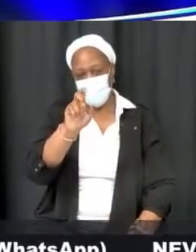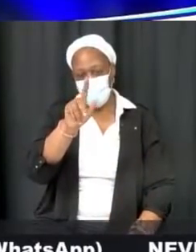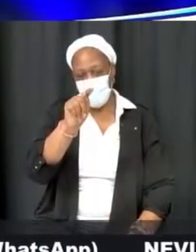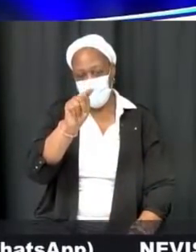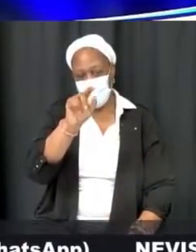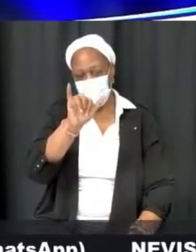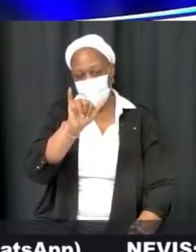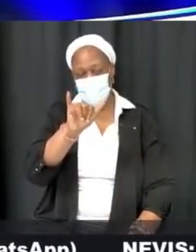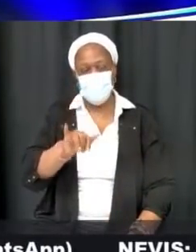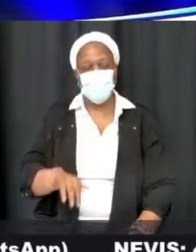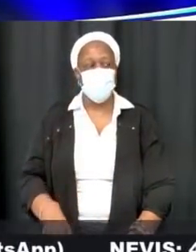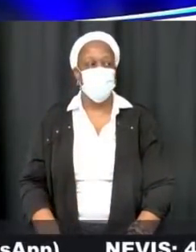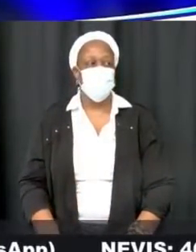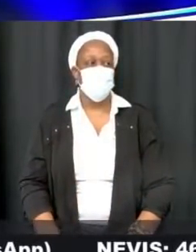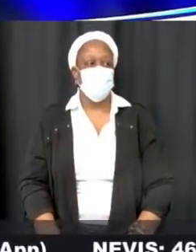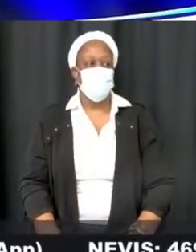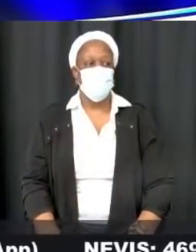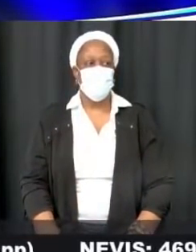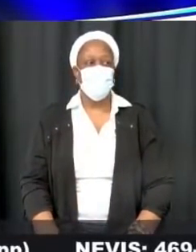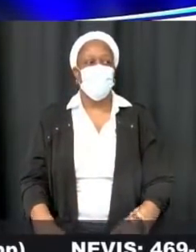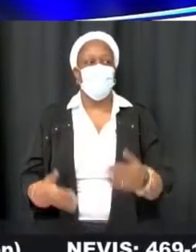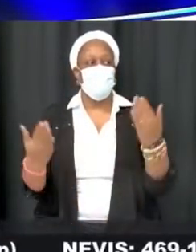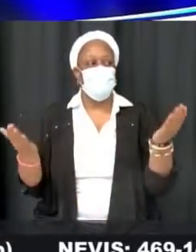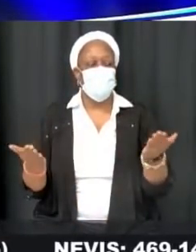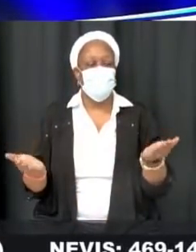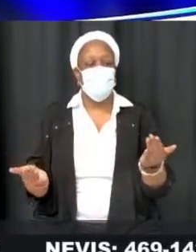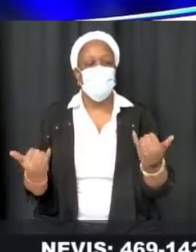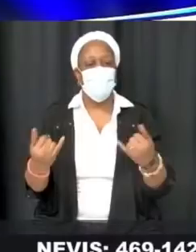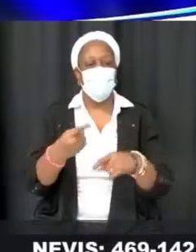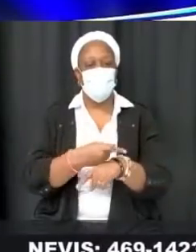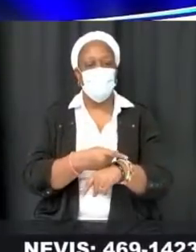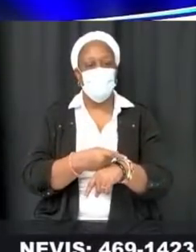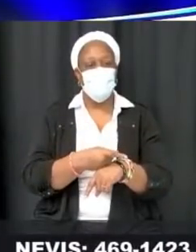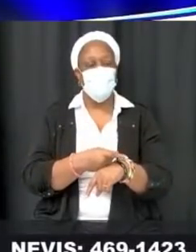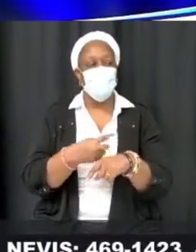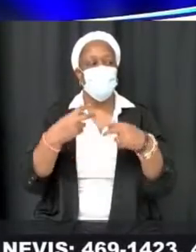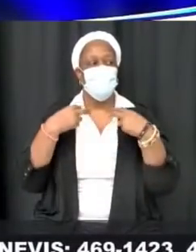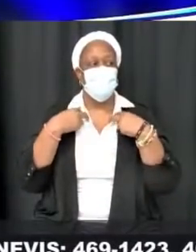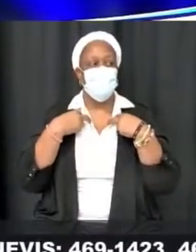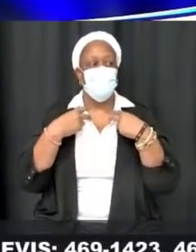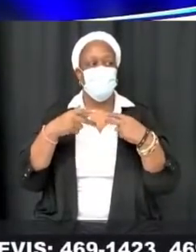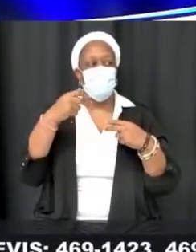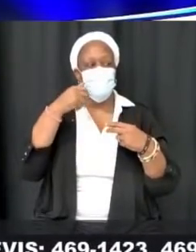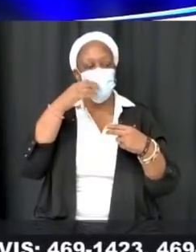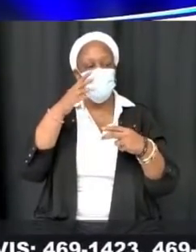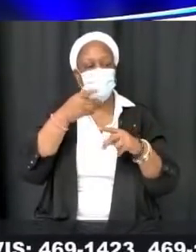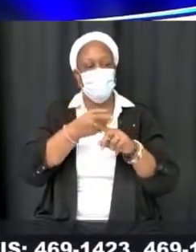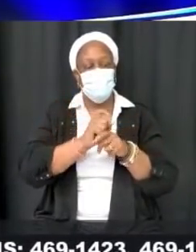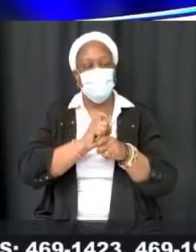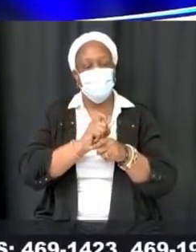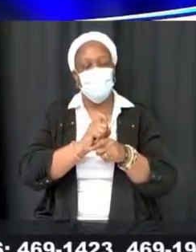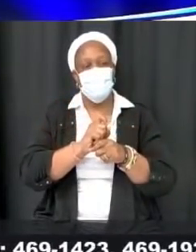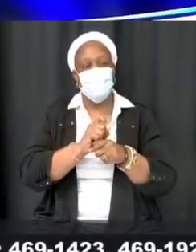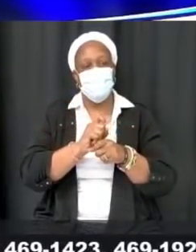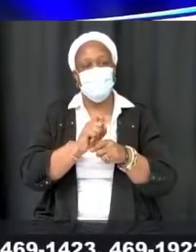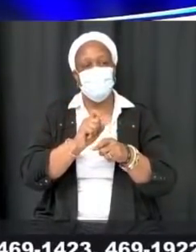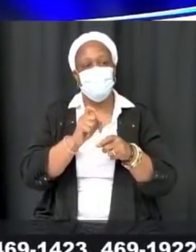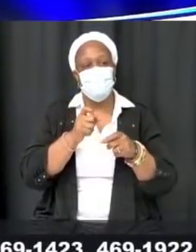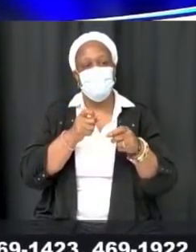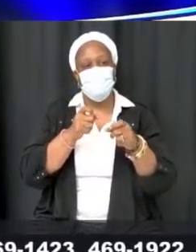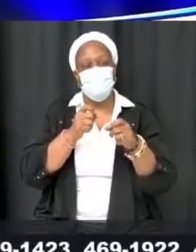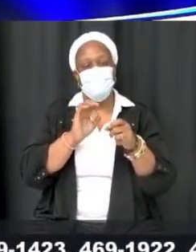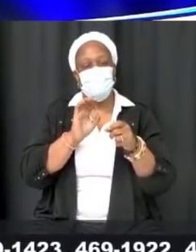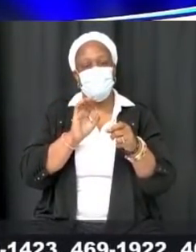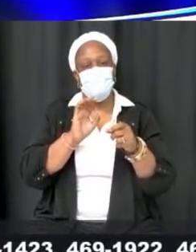us the Honorable Wendy Phipps, co-chair of the Disaster Mitigation Council, and additionally